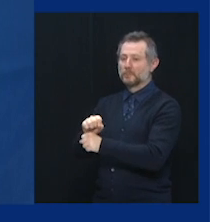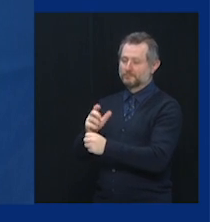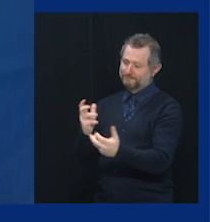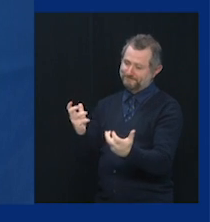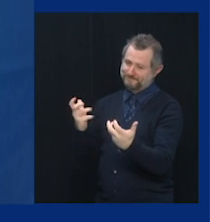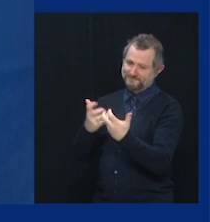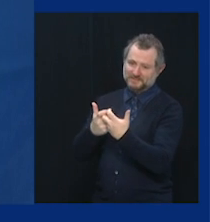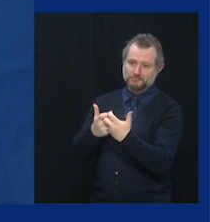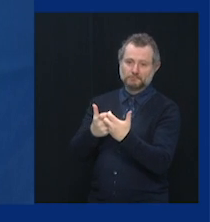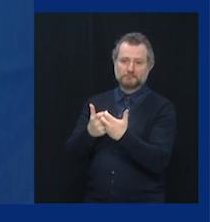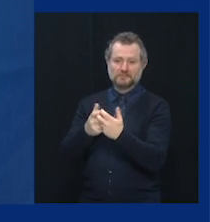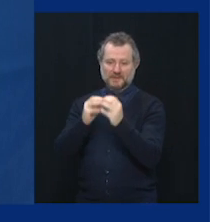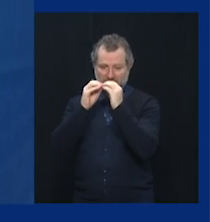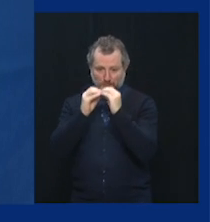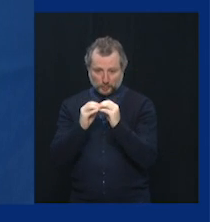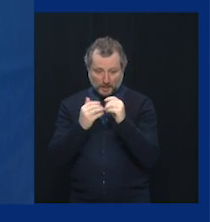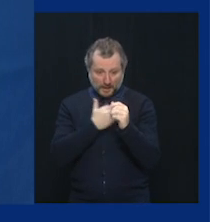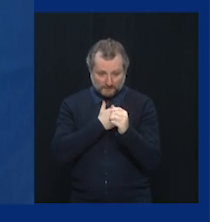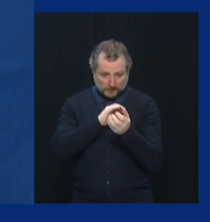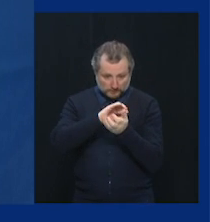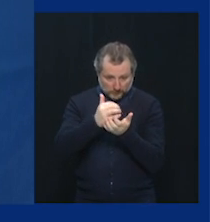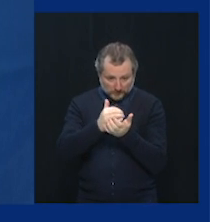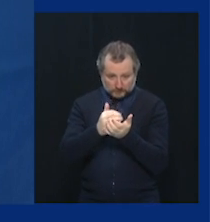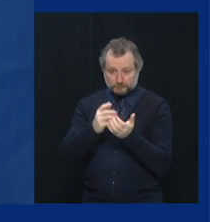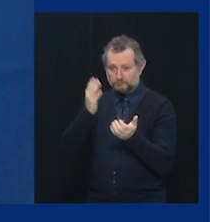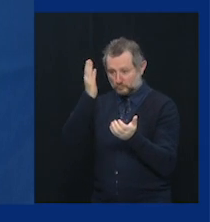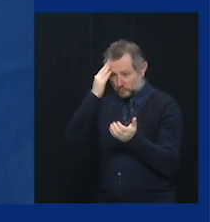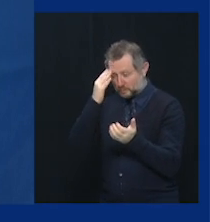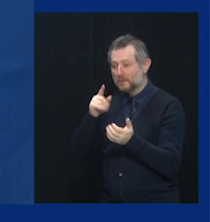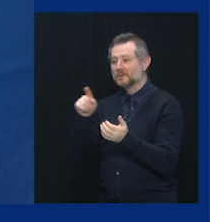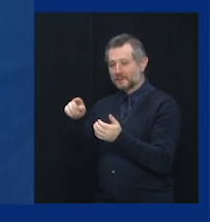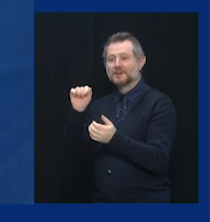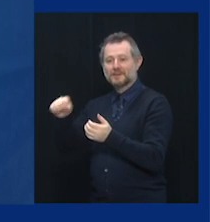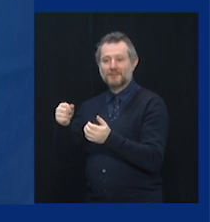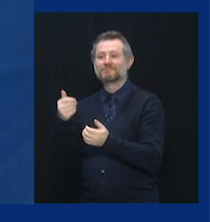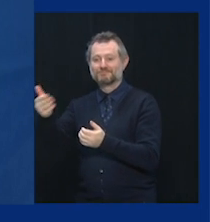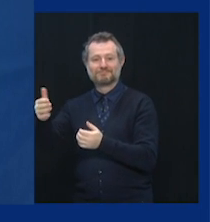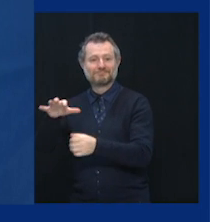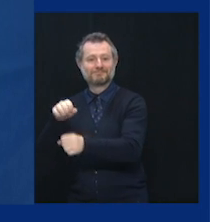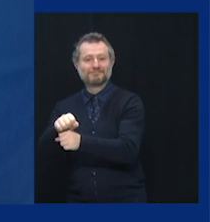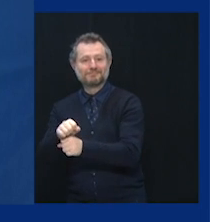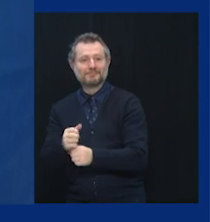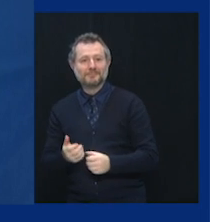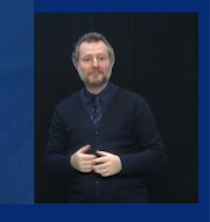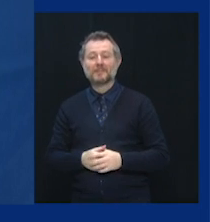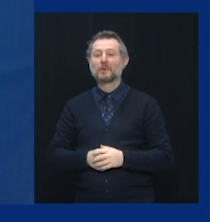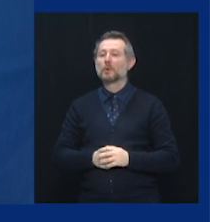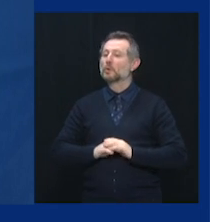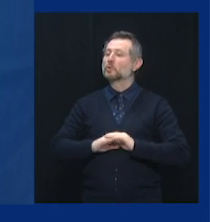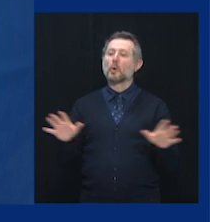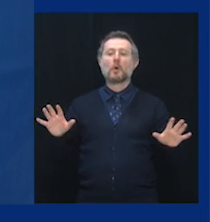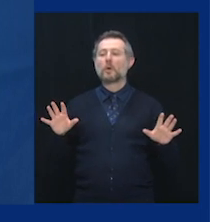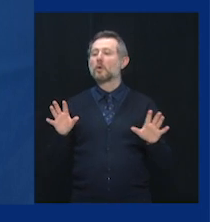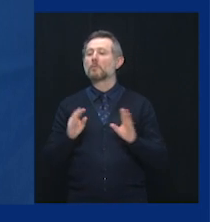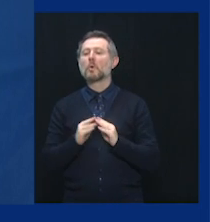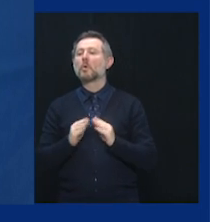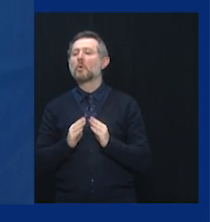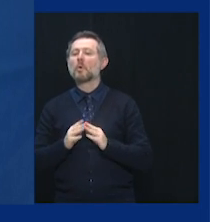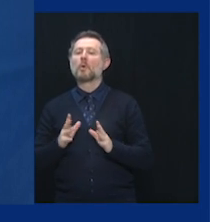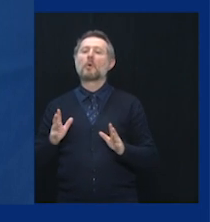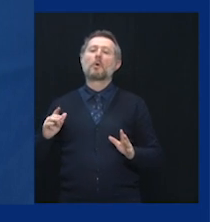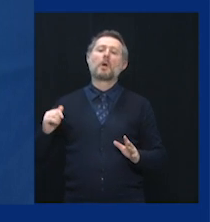an allocation you know you're going to receive. Don't gamble, don't